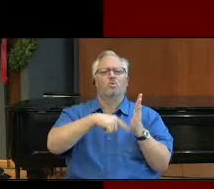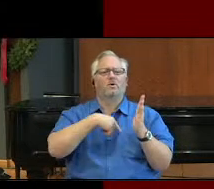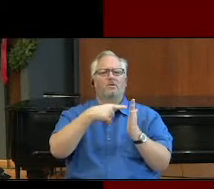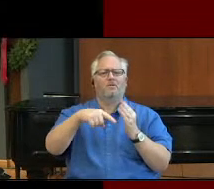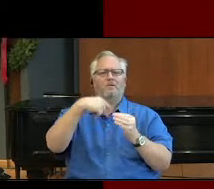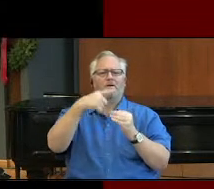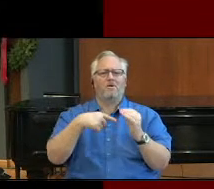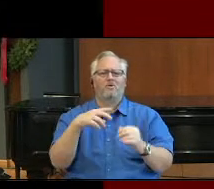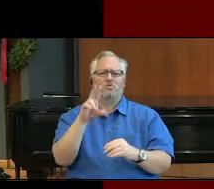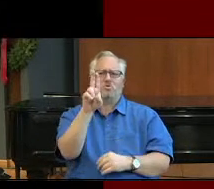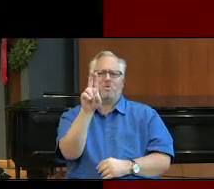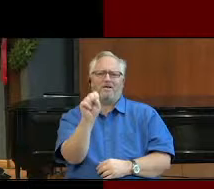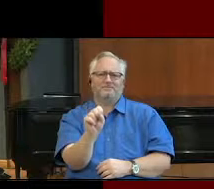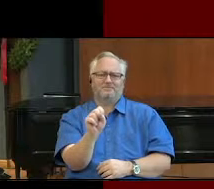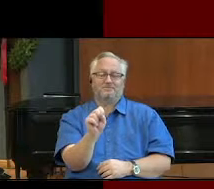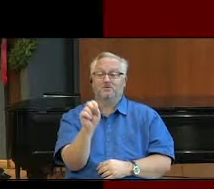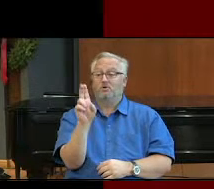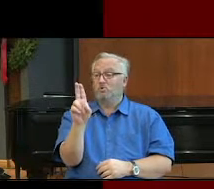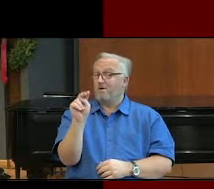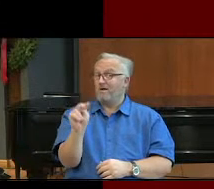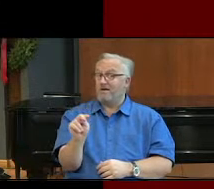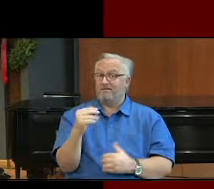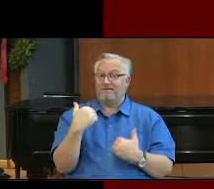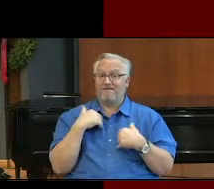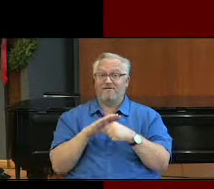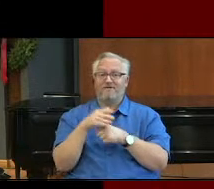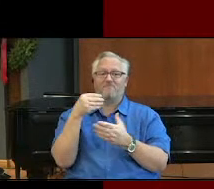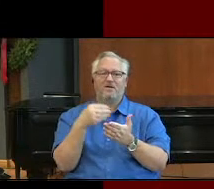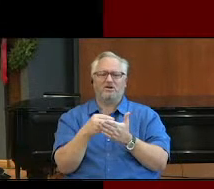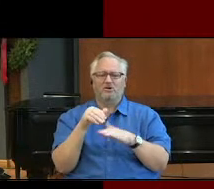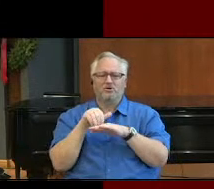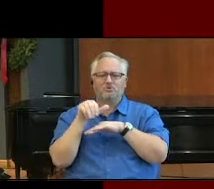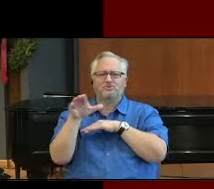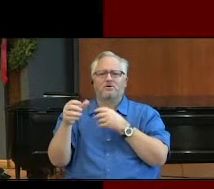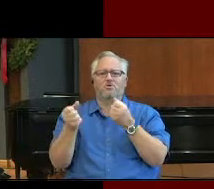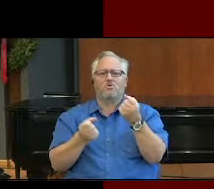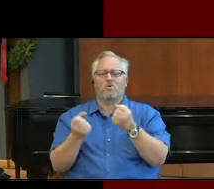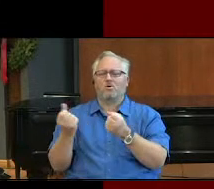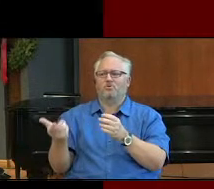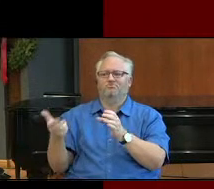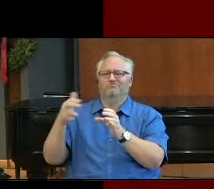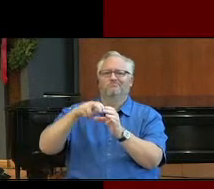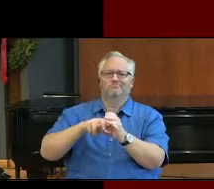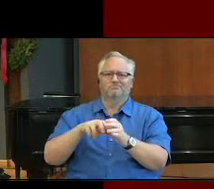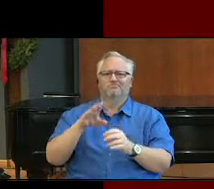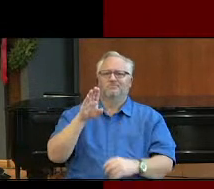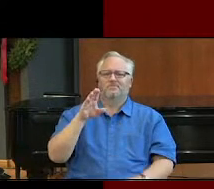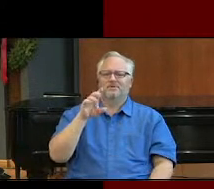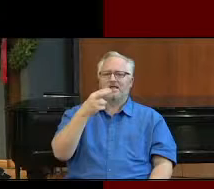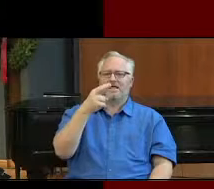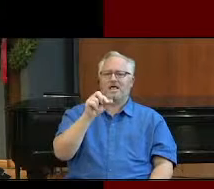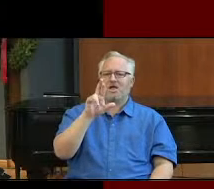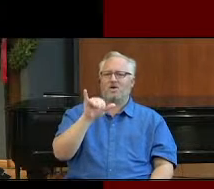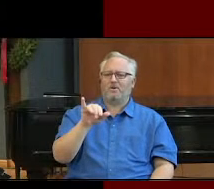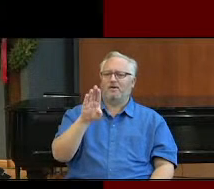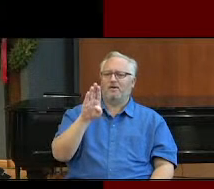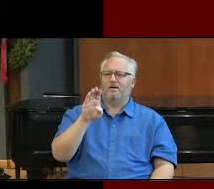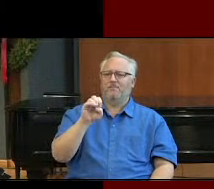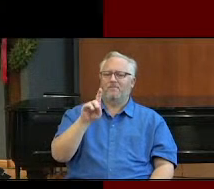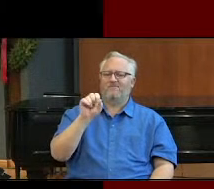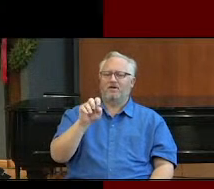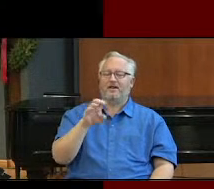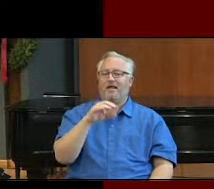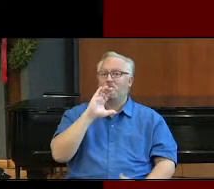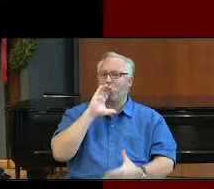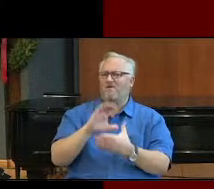States. The UN didn't have the money to send a car to pick up Harry Belafonte and his wife, both of advanced